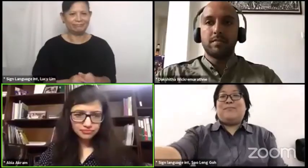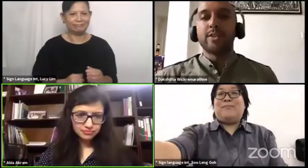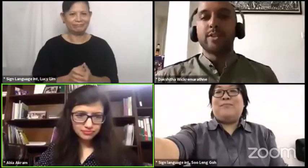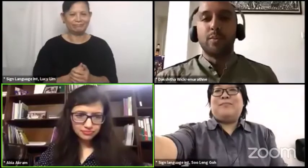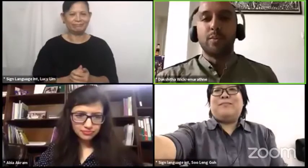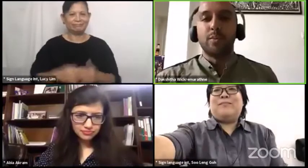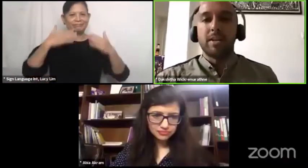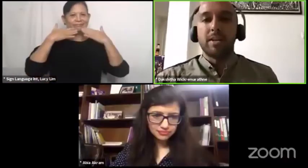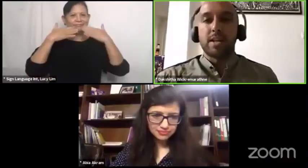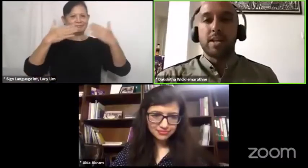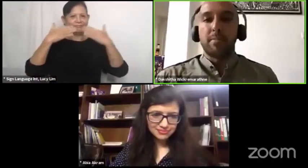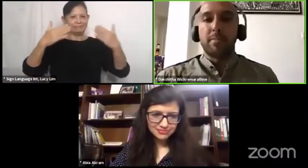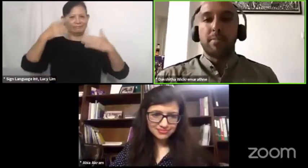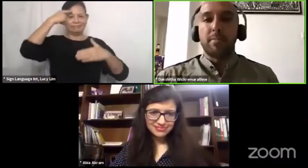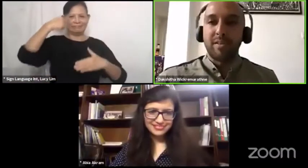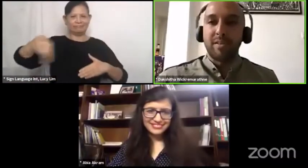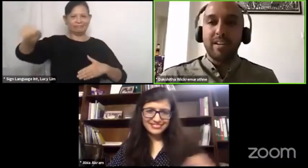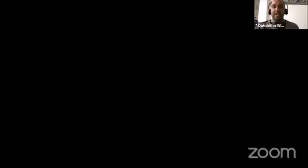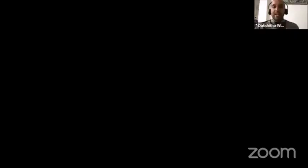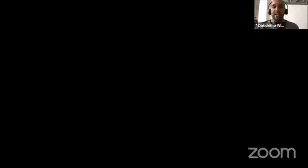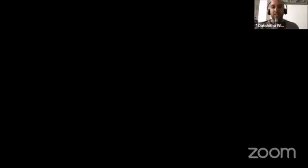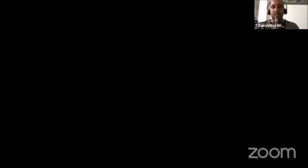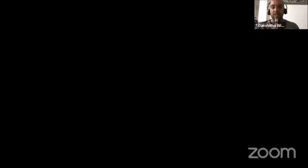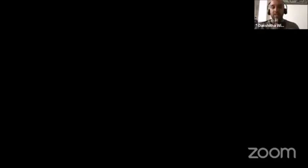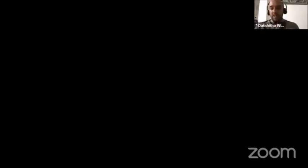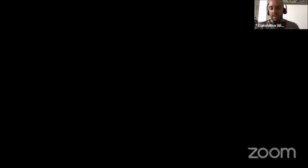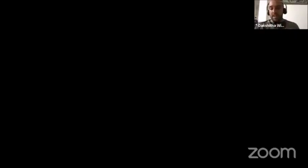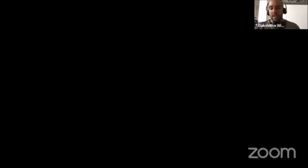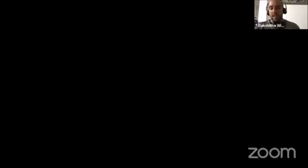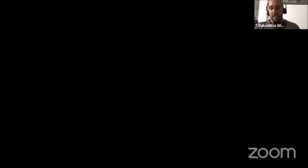Thank you so much, Abia. Good morning, everyone. Ayubovan.